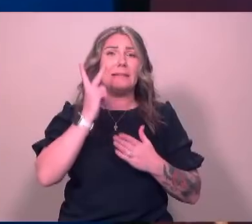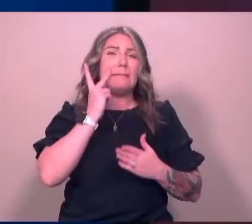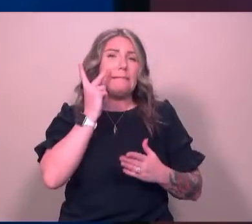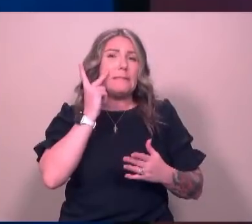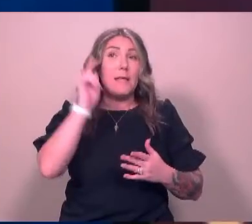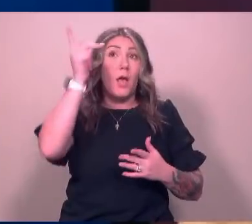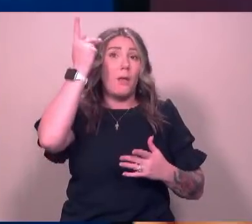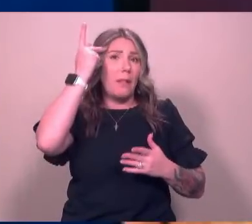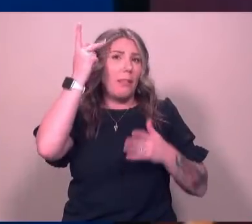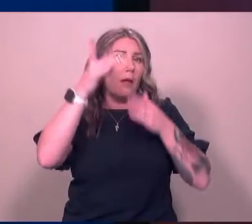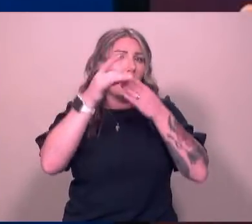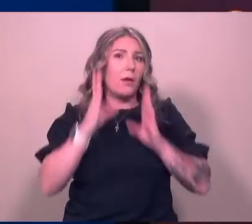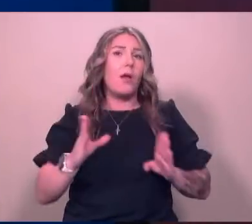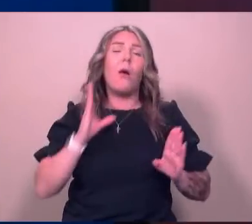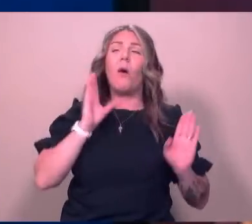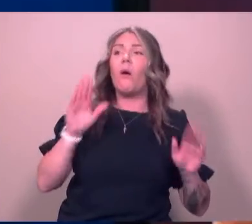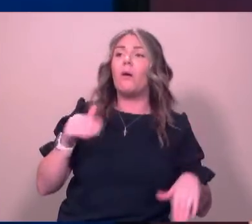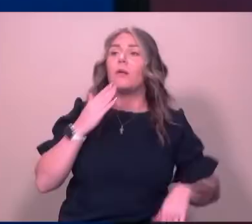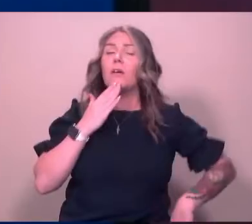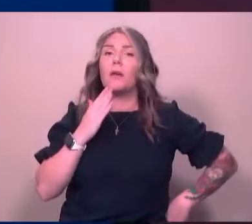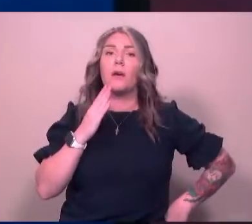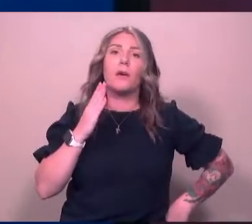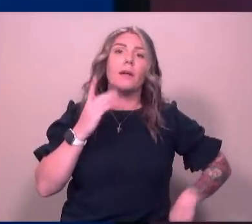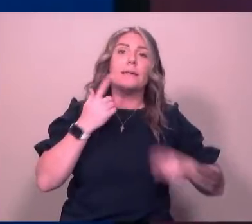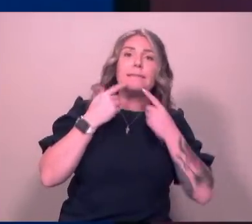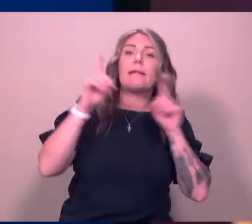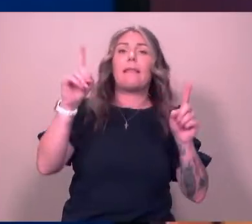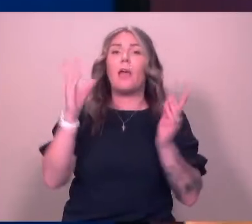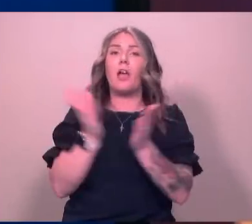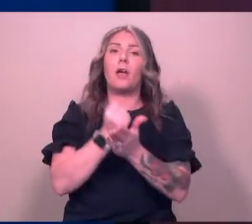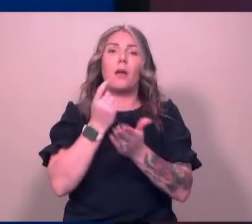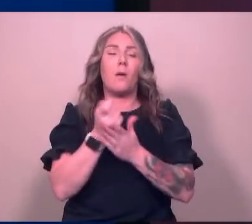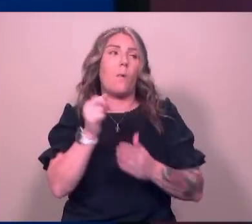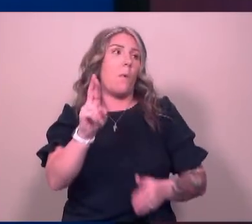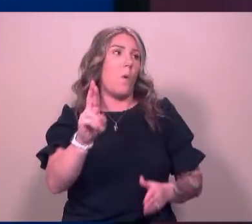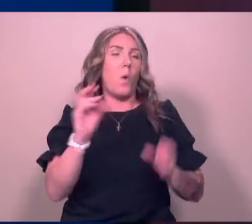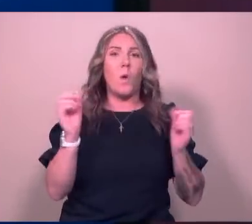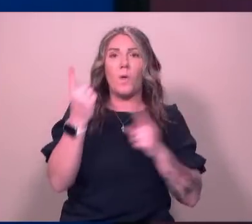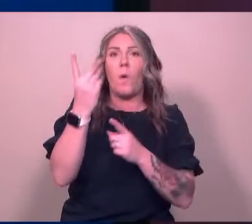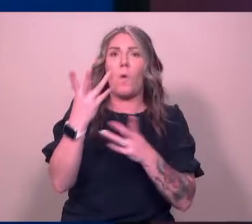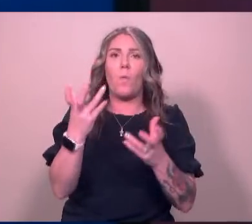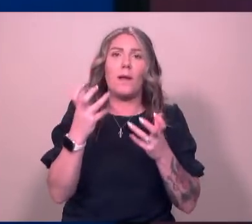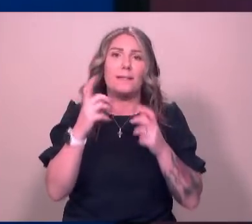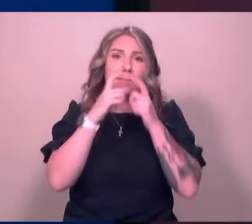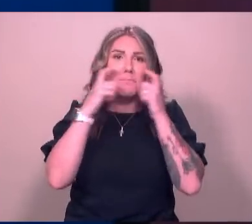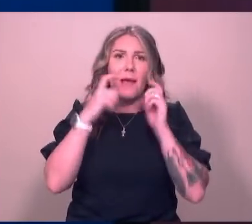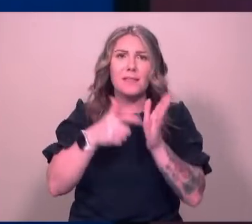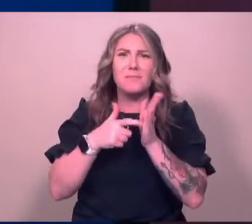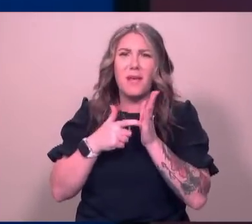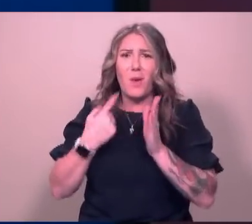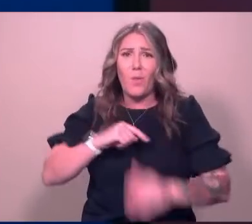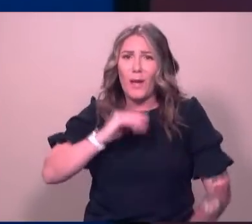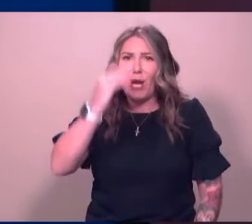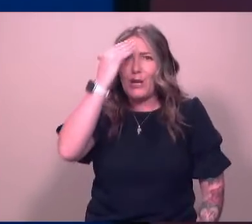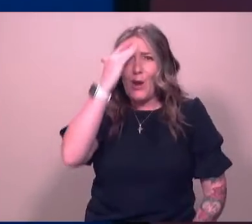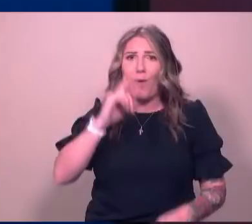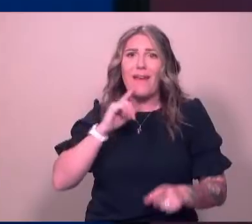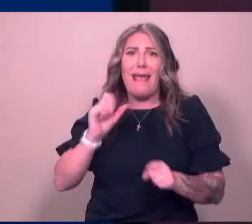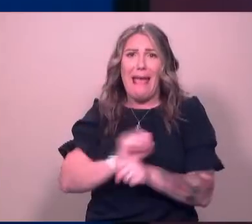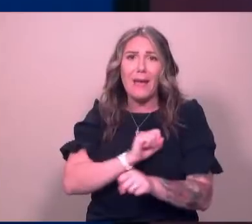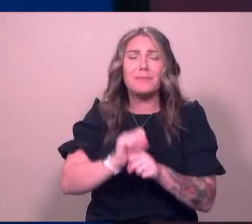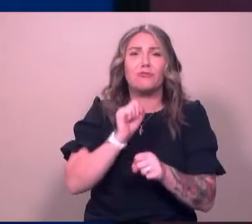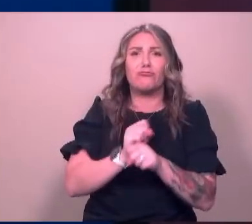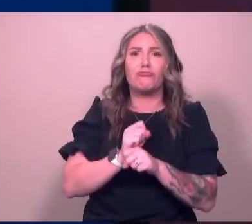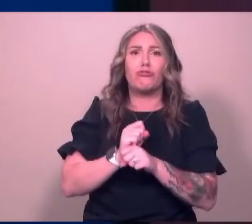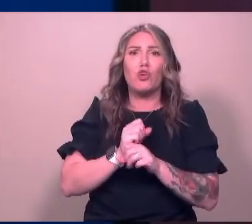there saying, well, either A, we're going to declare victory, or B, nobody wants to have a mask mandate. We know mask mandates absolutely bend the curve.